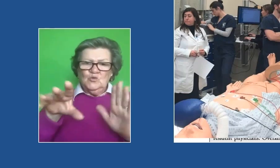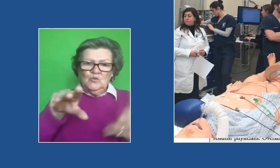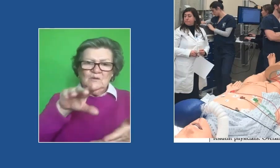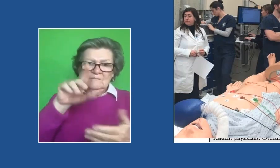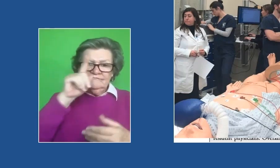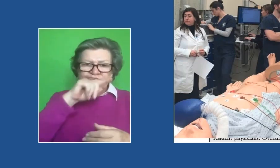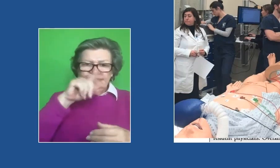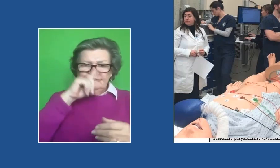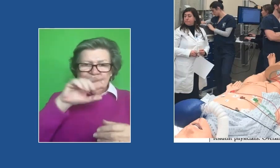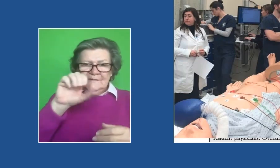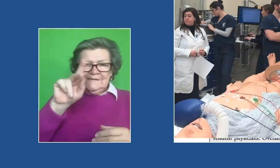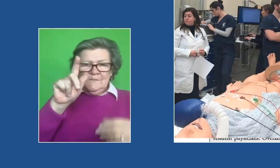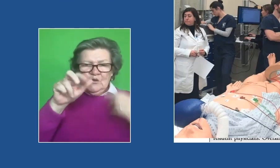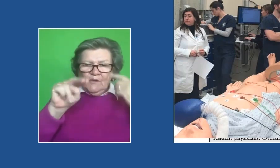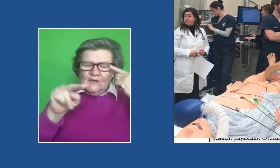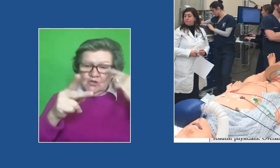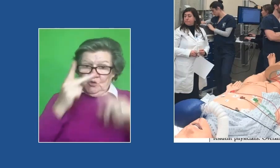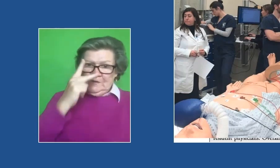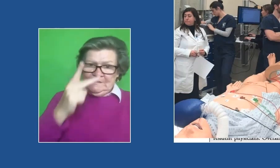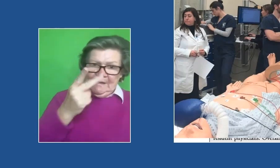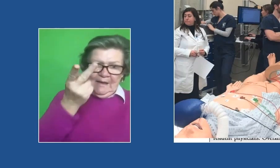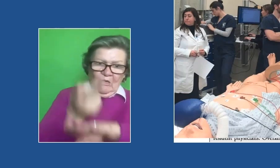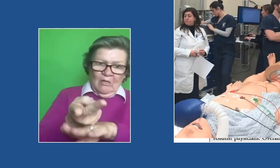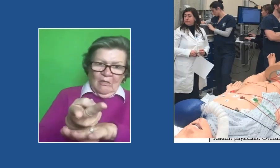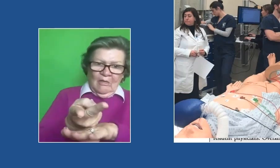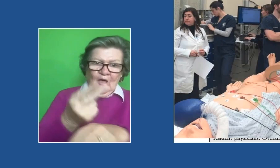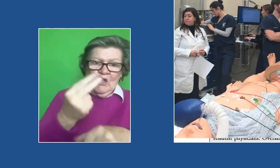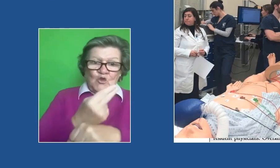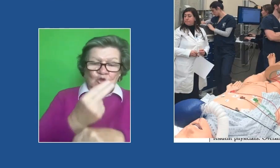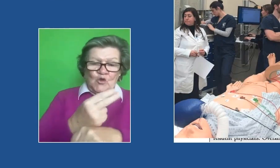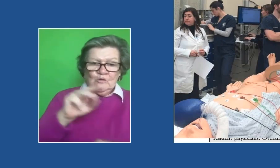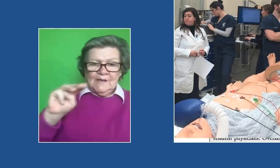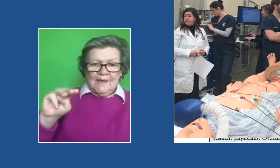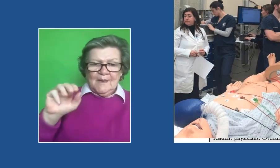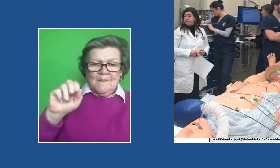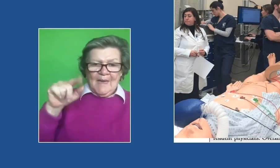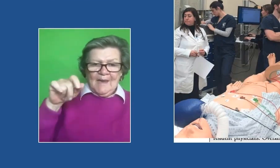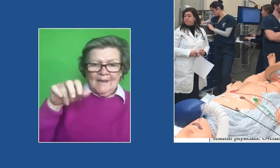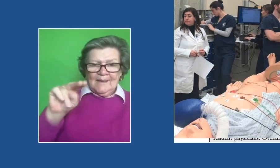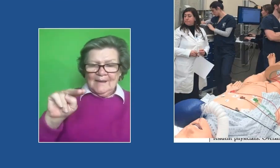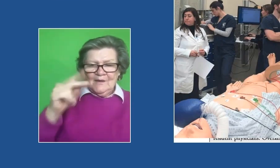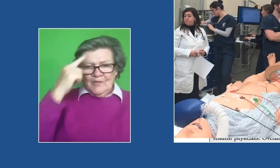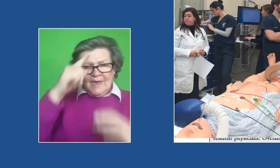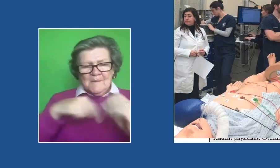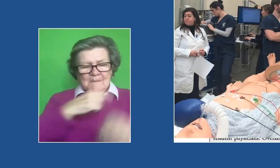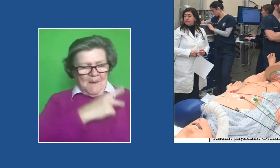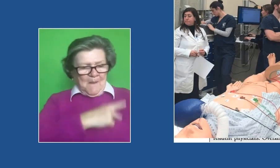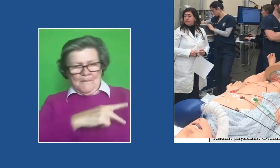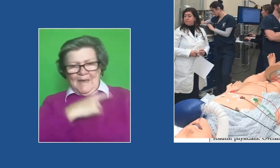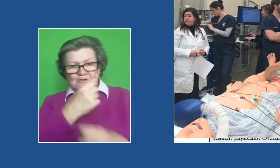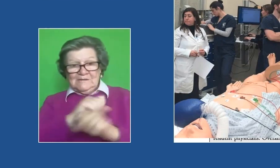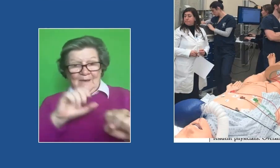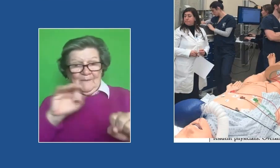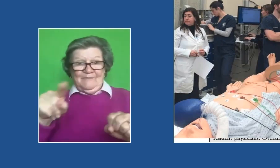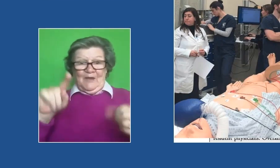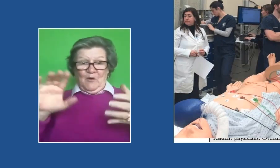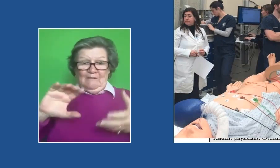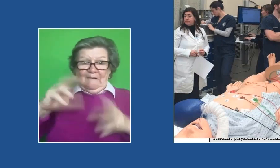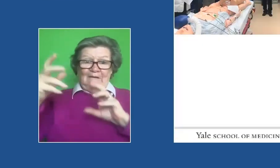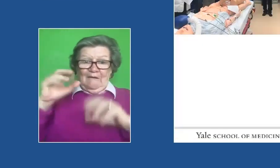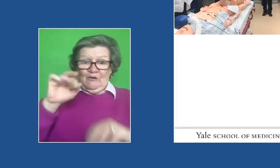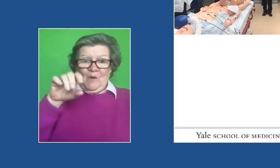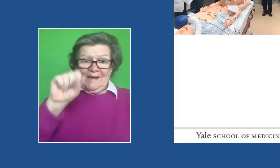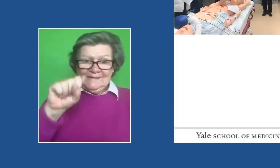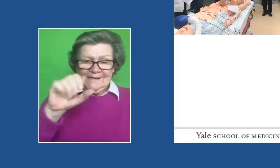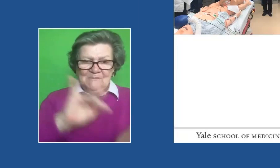And we've done this, for example, as you can see here, using a mannequin really to think about patient safety when patients are in crises and medical crises.